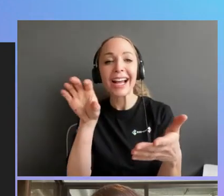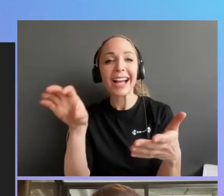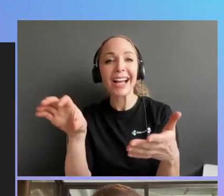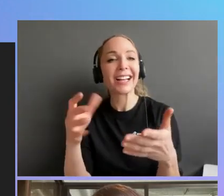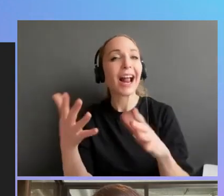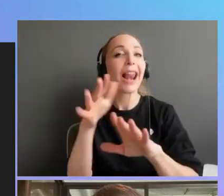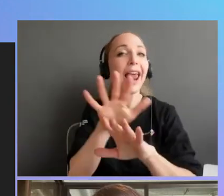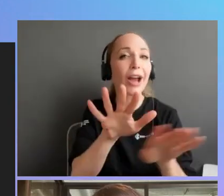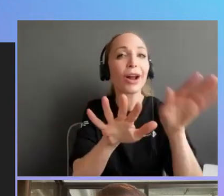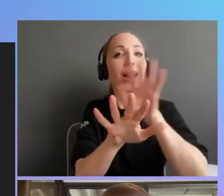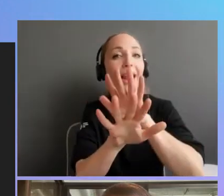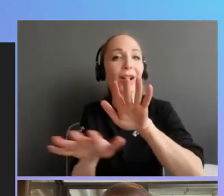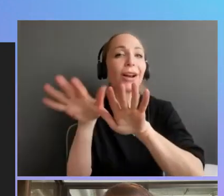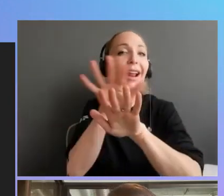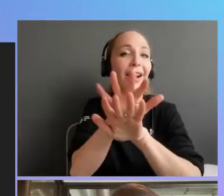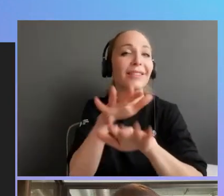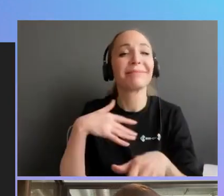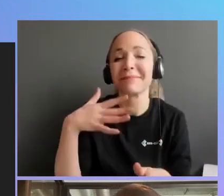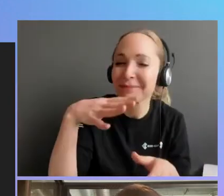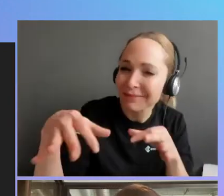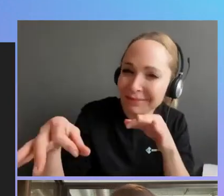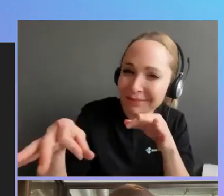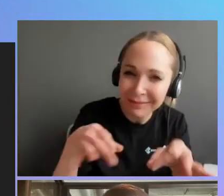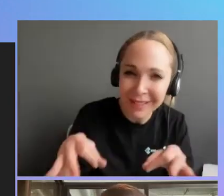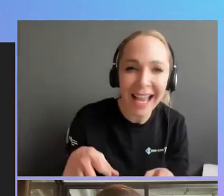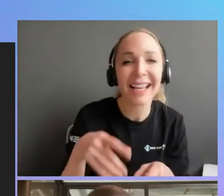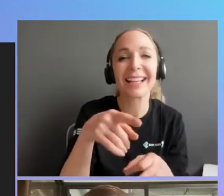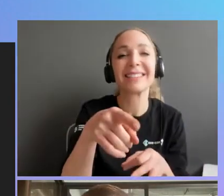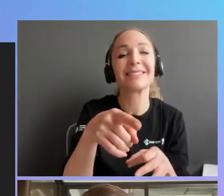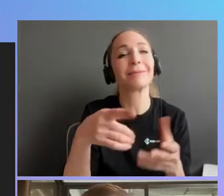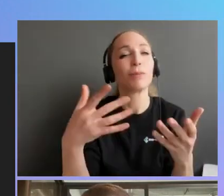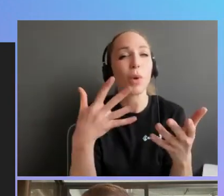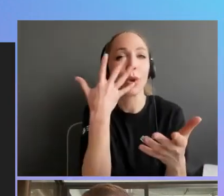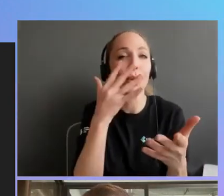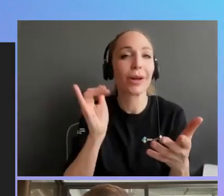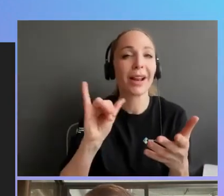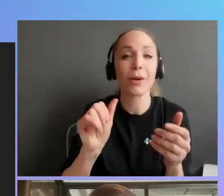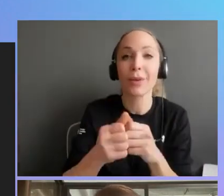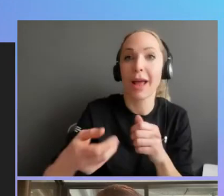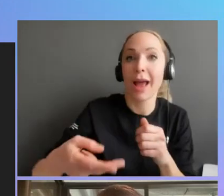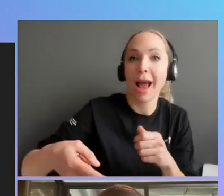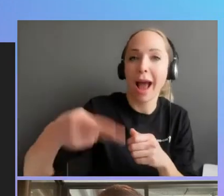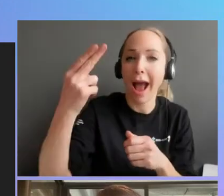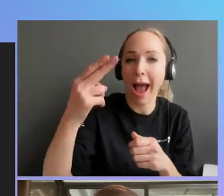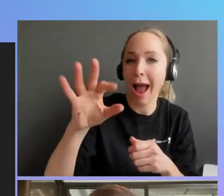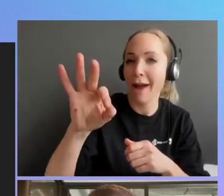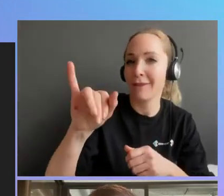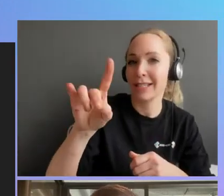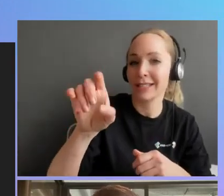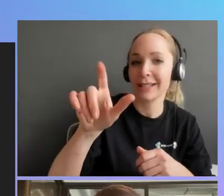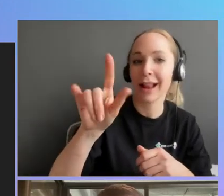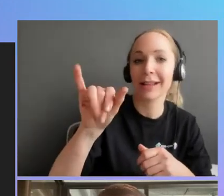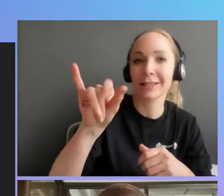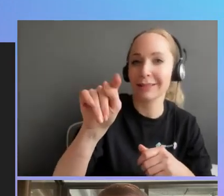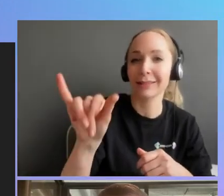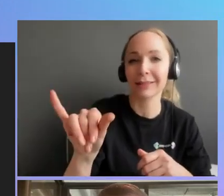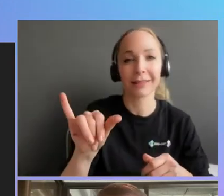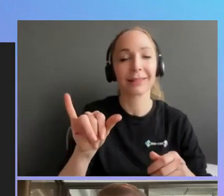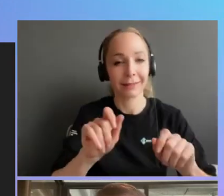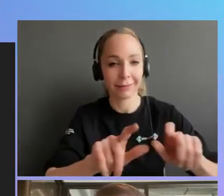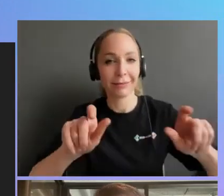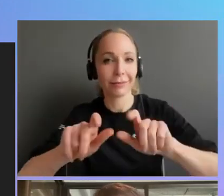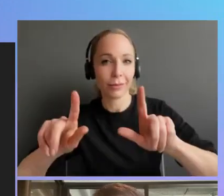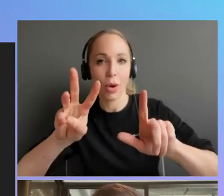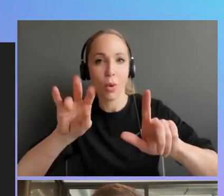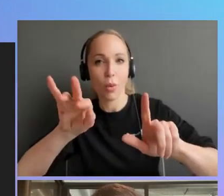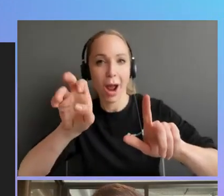in our application in these somewhat high fidelity wireframes. We have a header bar at the top with some nav items. We have a heading that says recipe dashboard